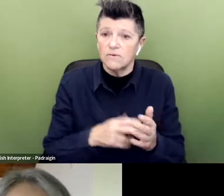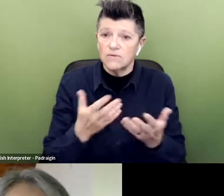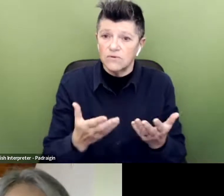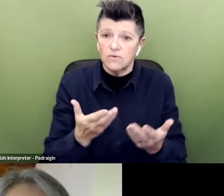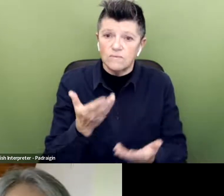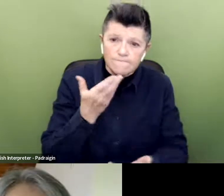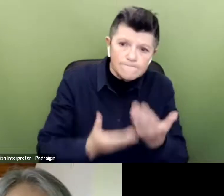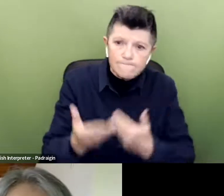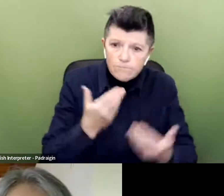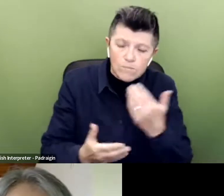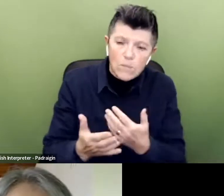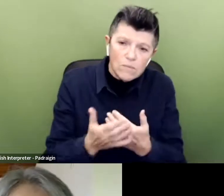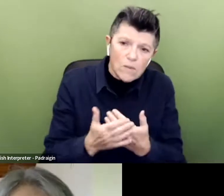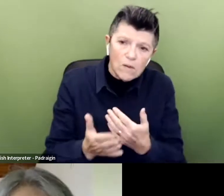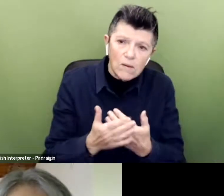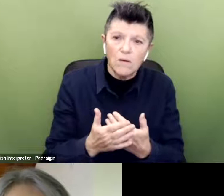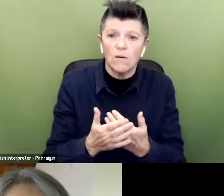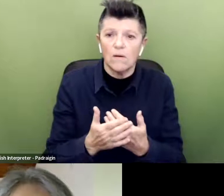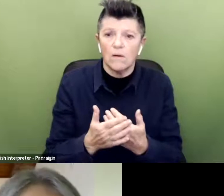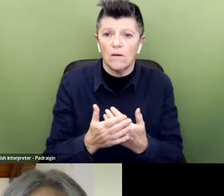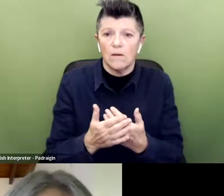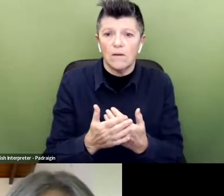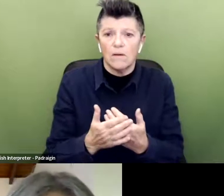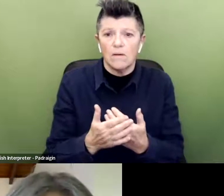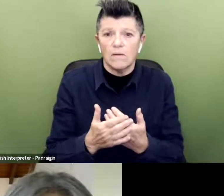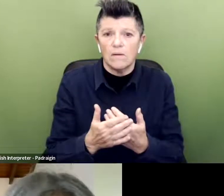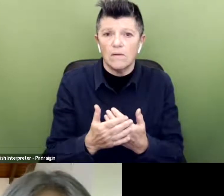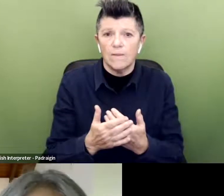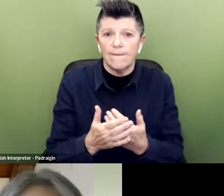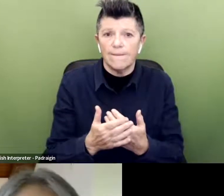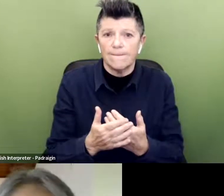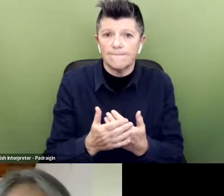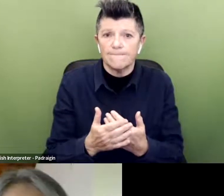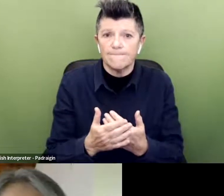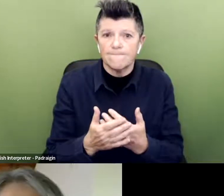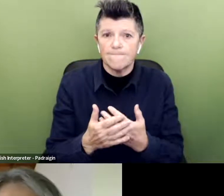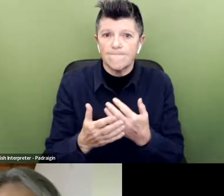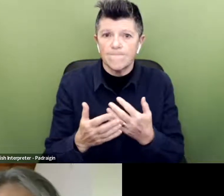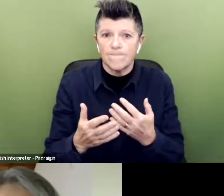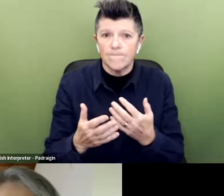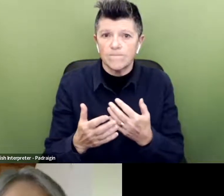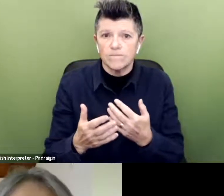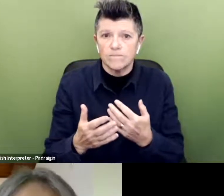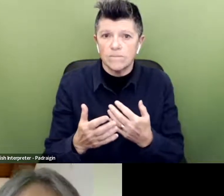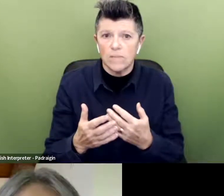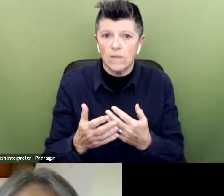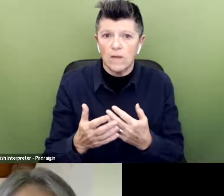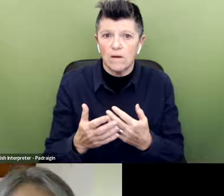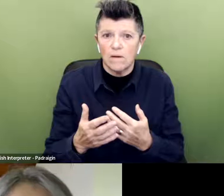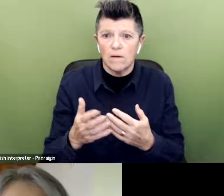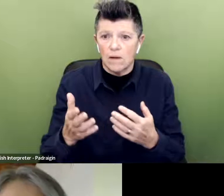elaborate a little bit more, as she did not that in her